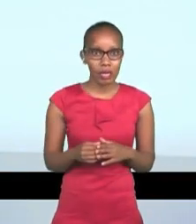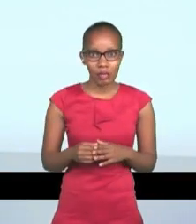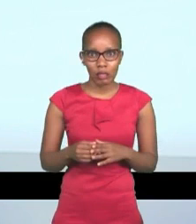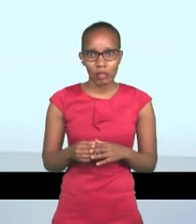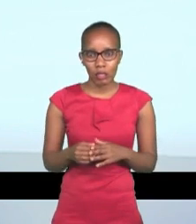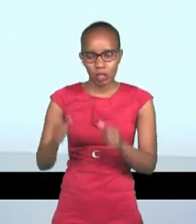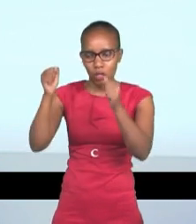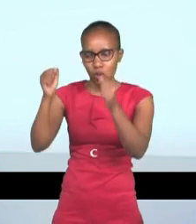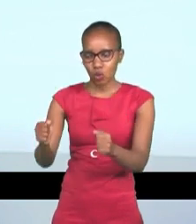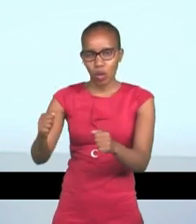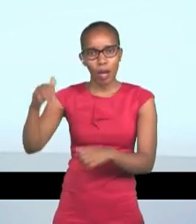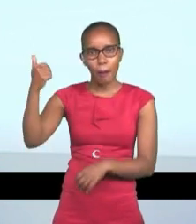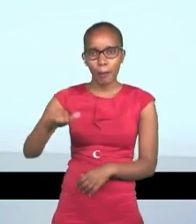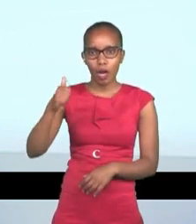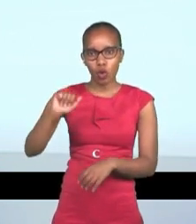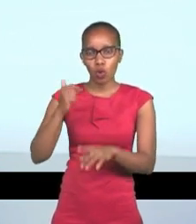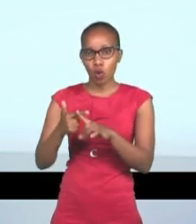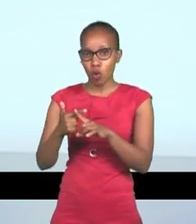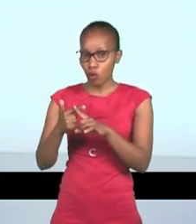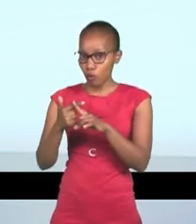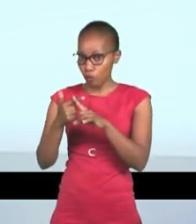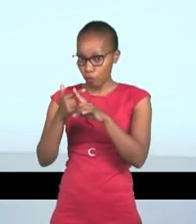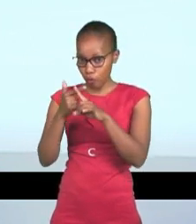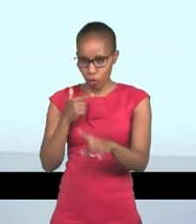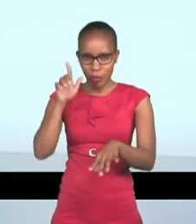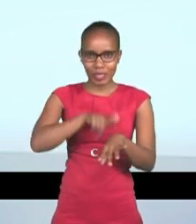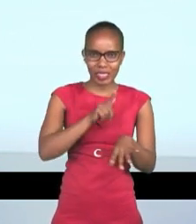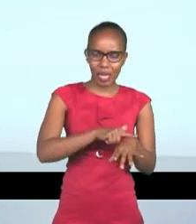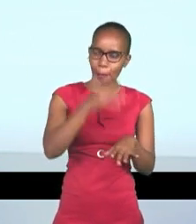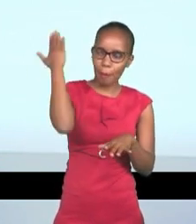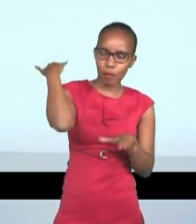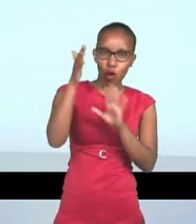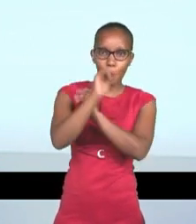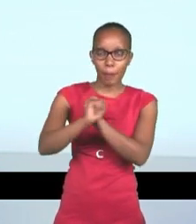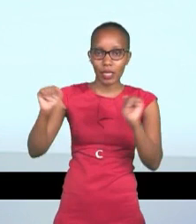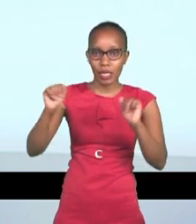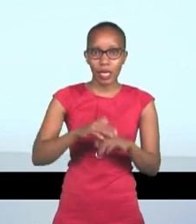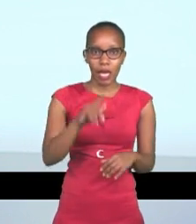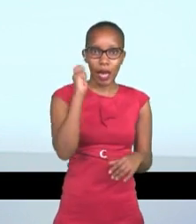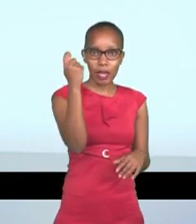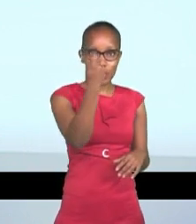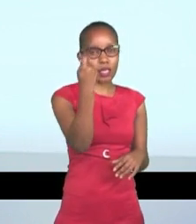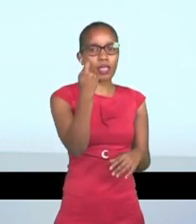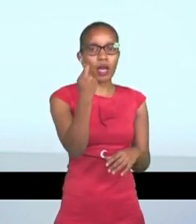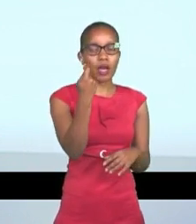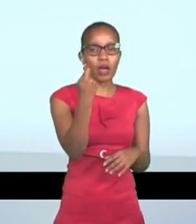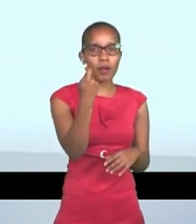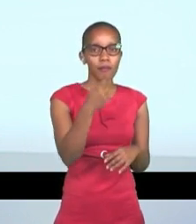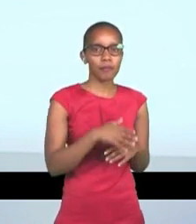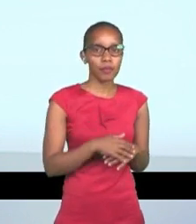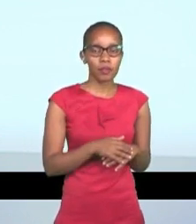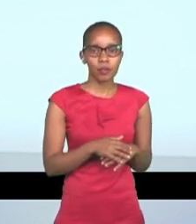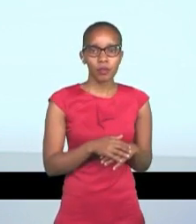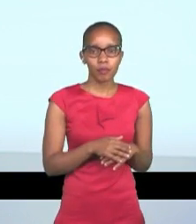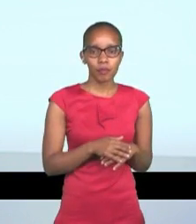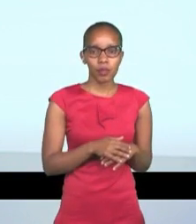since the end of the reign of General Mohamed Siad Barre, and Kenya has borne the biggest blunt of the deterioration